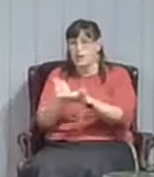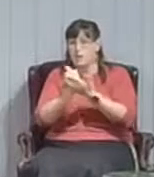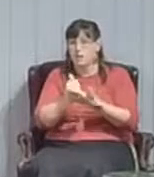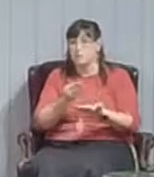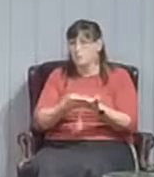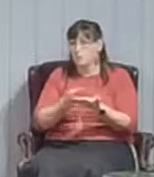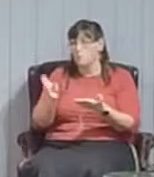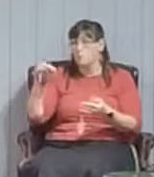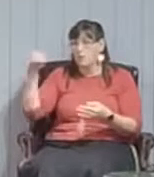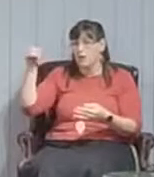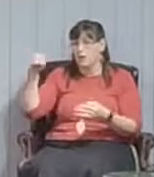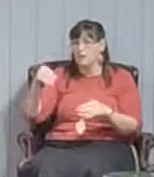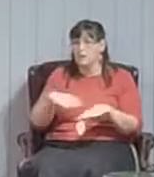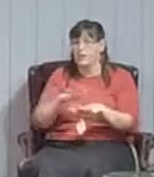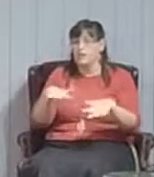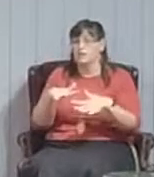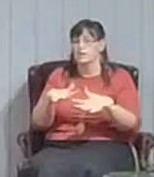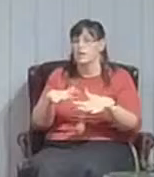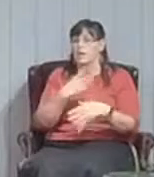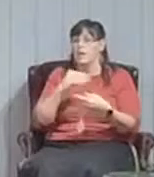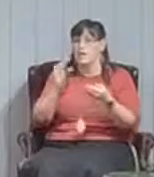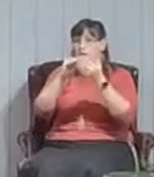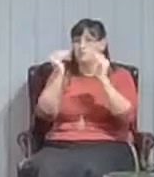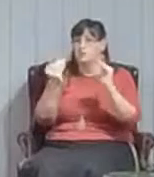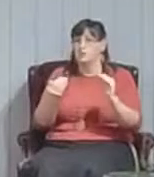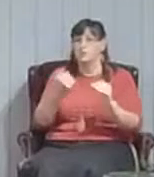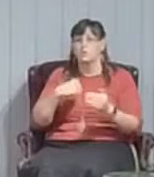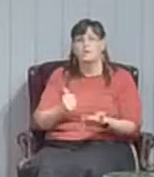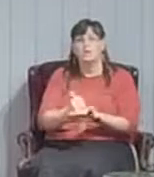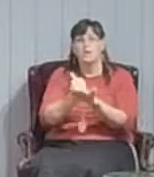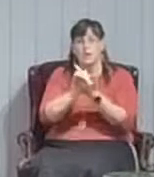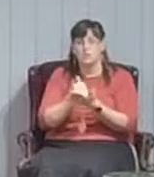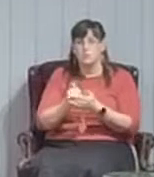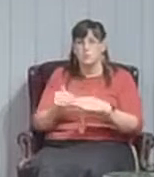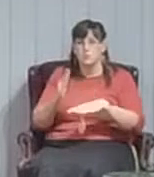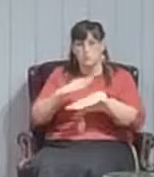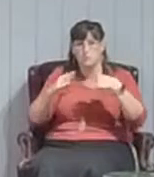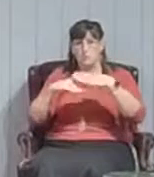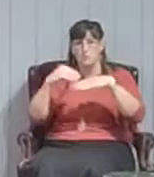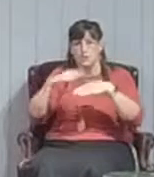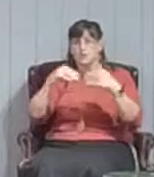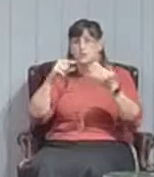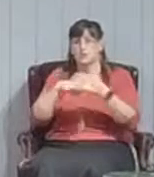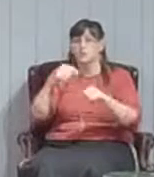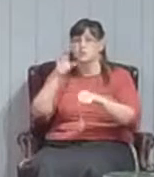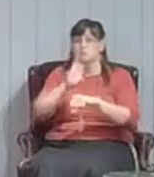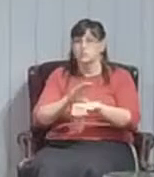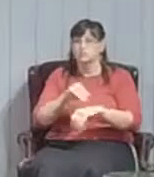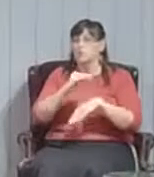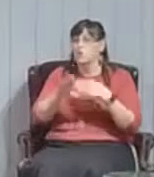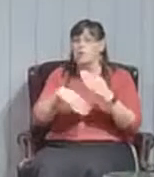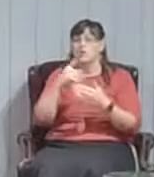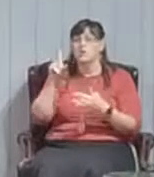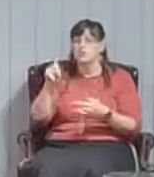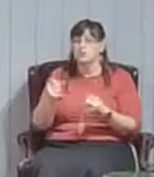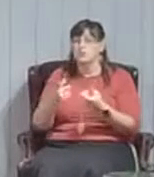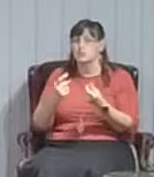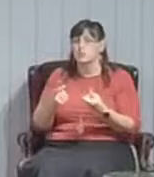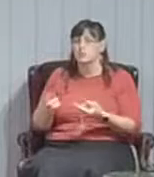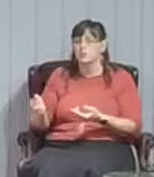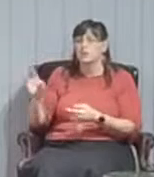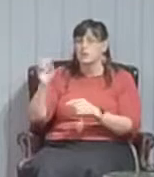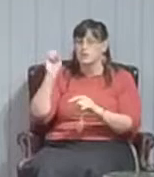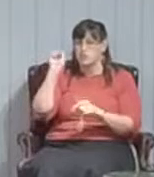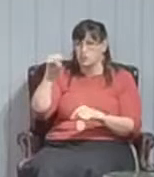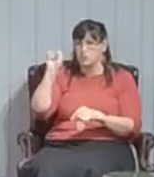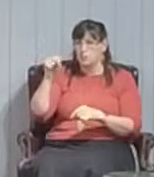building. We can help you get this church off the ground. All you need to do is agree to bring